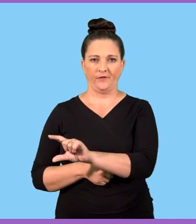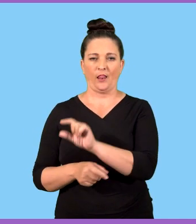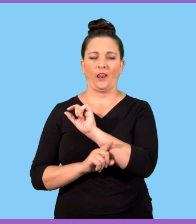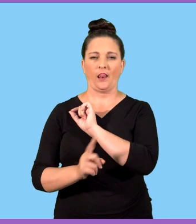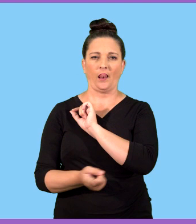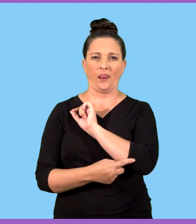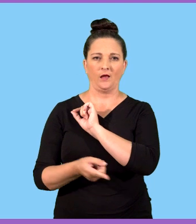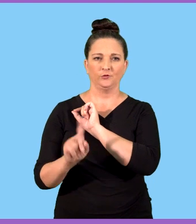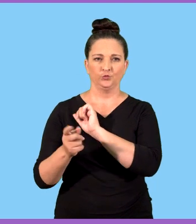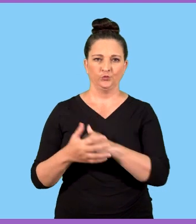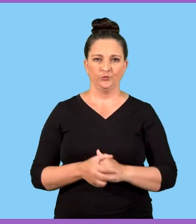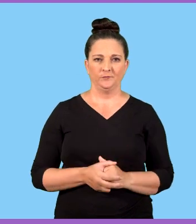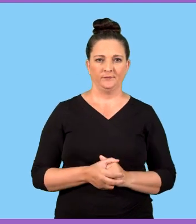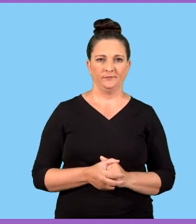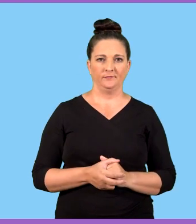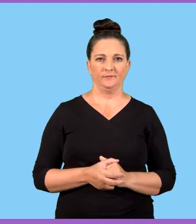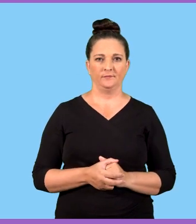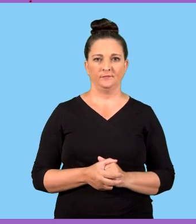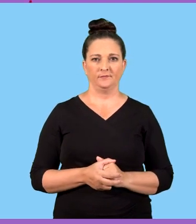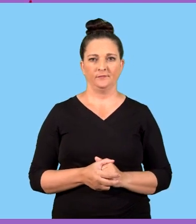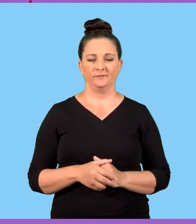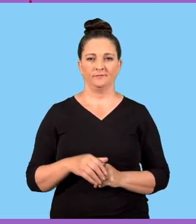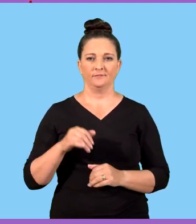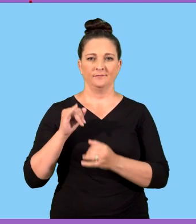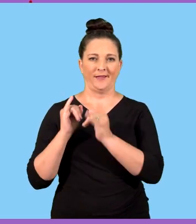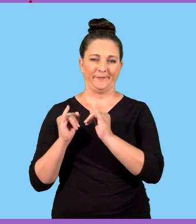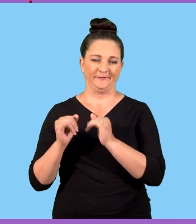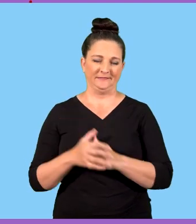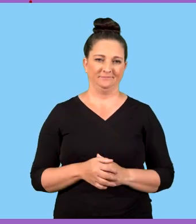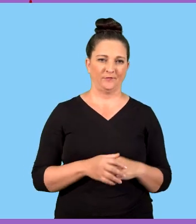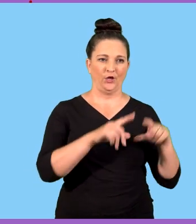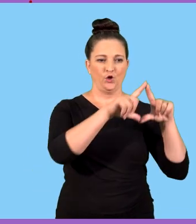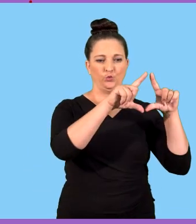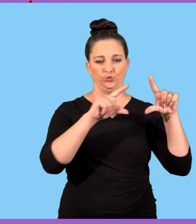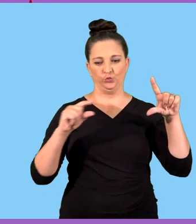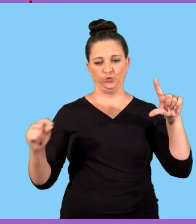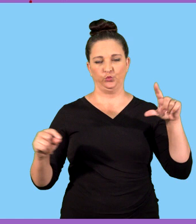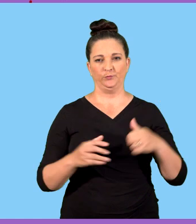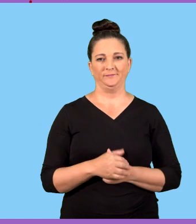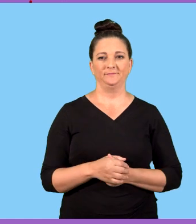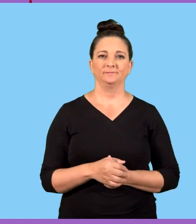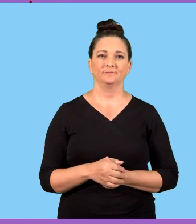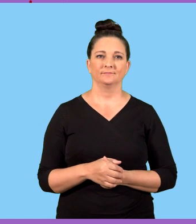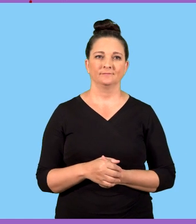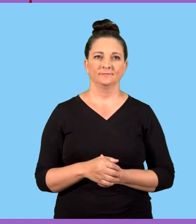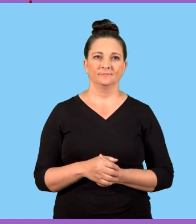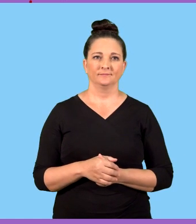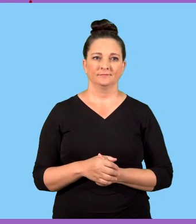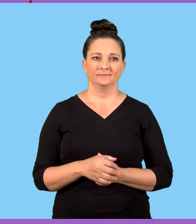and lastly, 11. There we go. Descending order. Let's carry